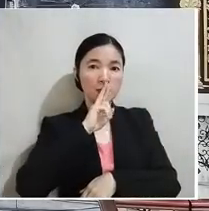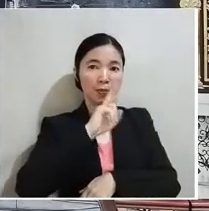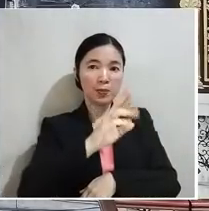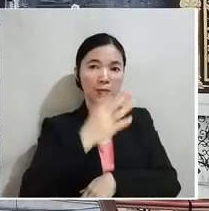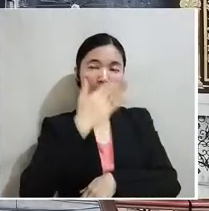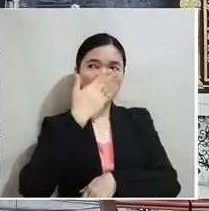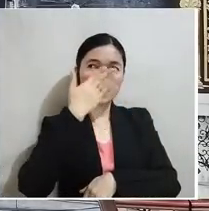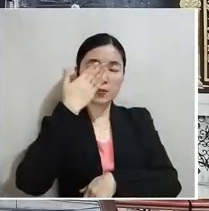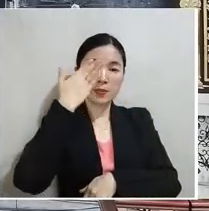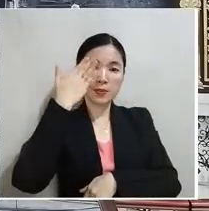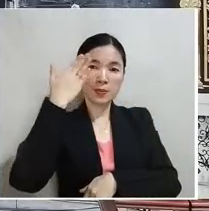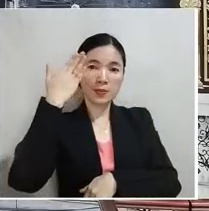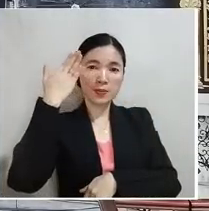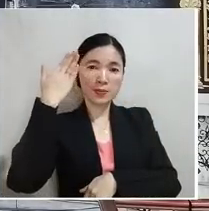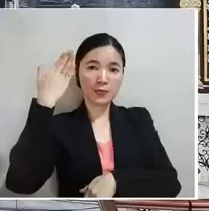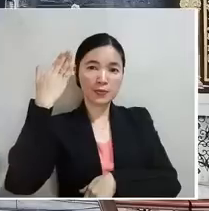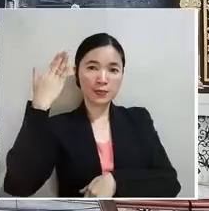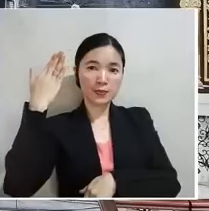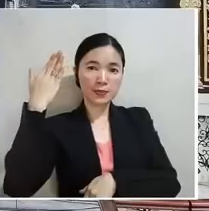yours, we are